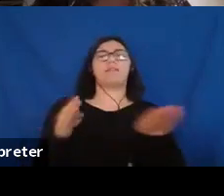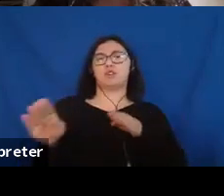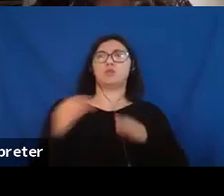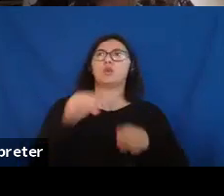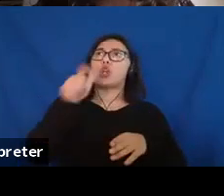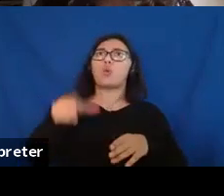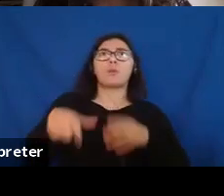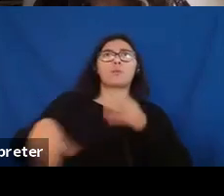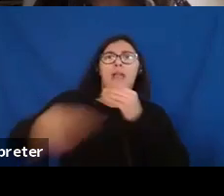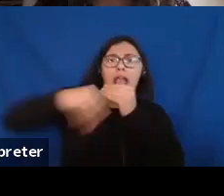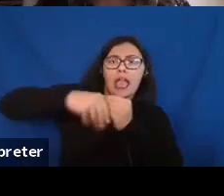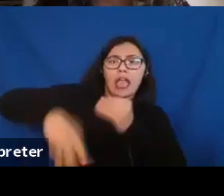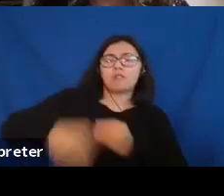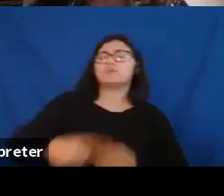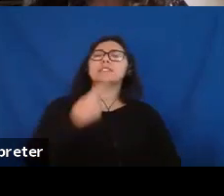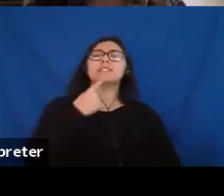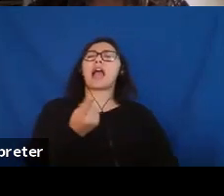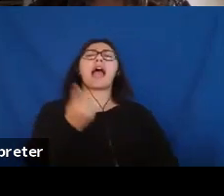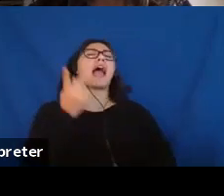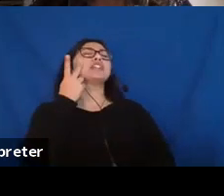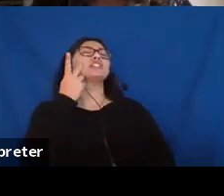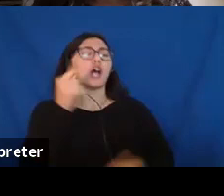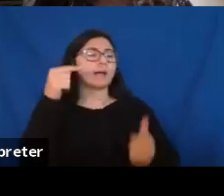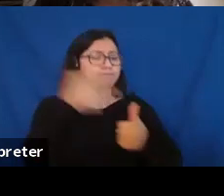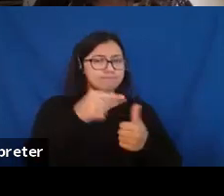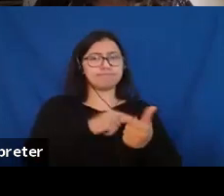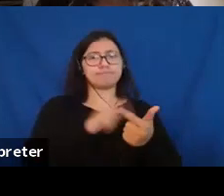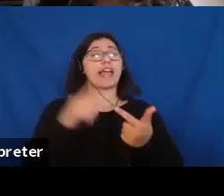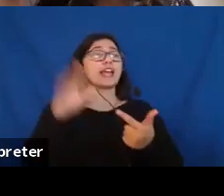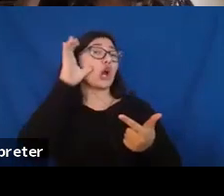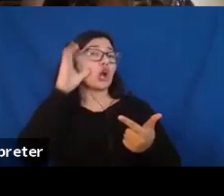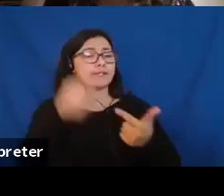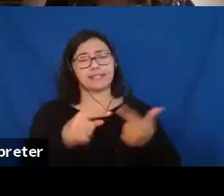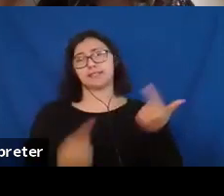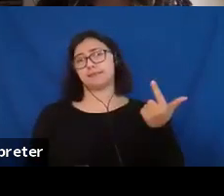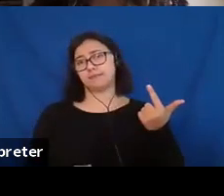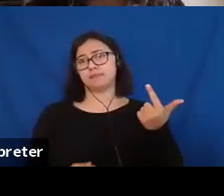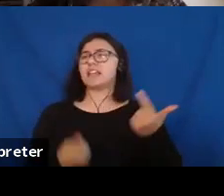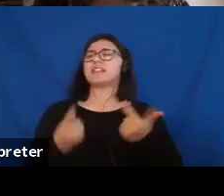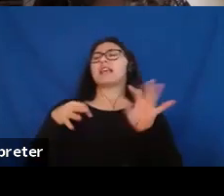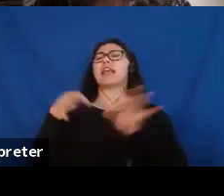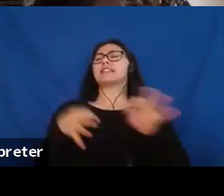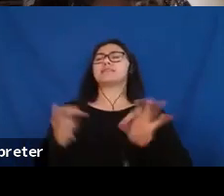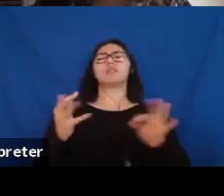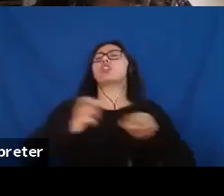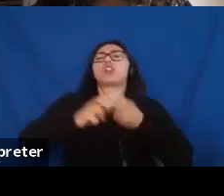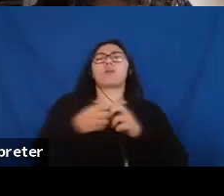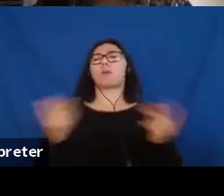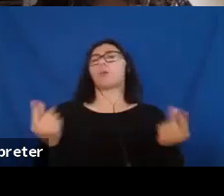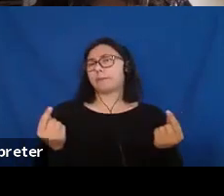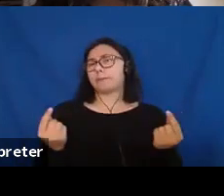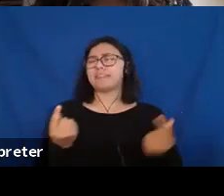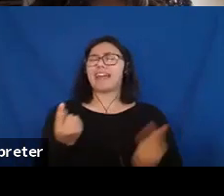sort of say, this is what I saw, or this is what I heard, and then explain what you think was problematic about it. This is why I think it wasn't